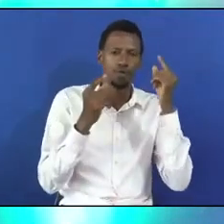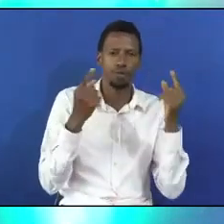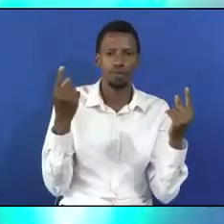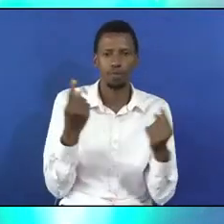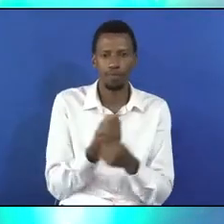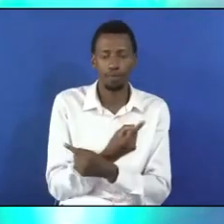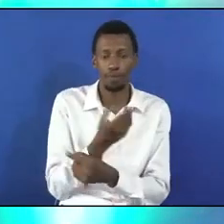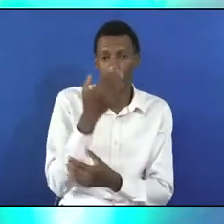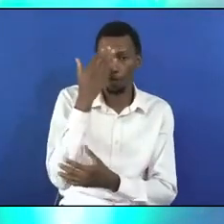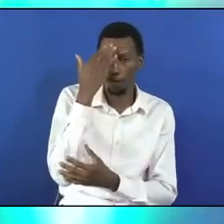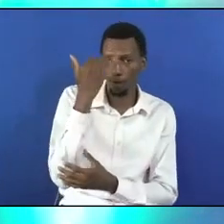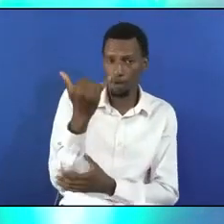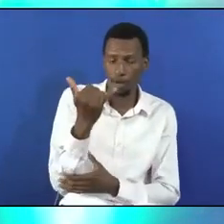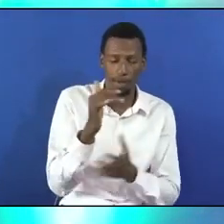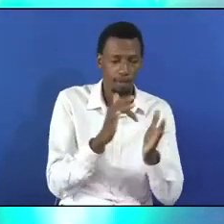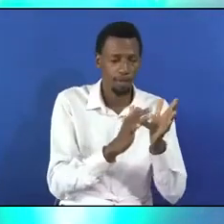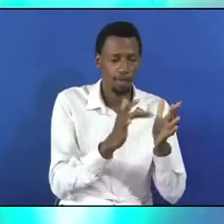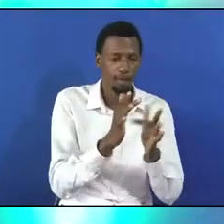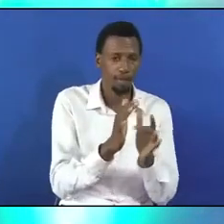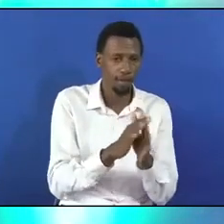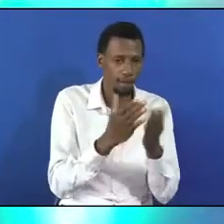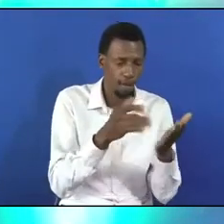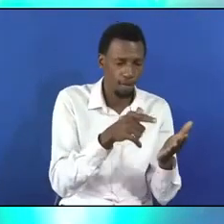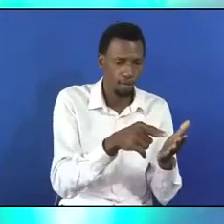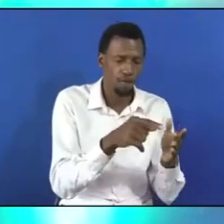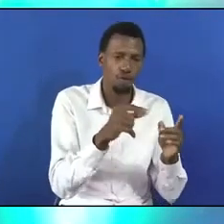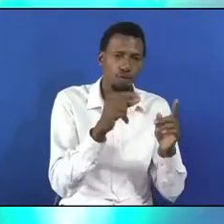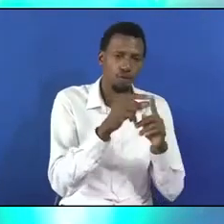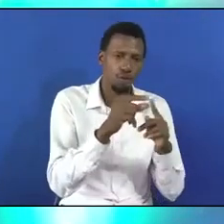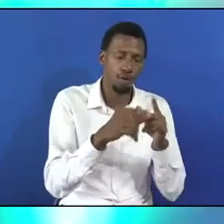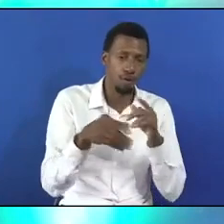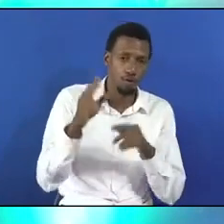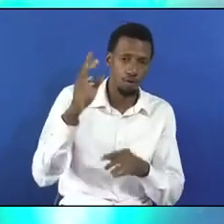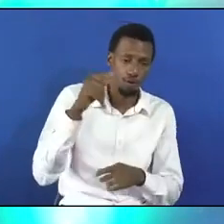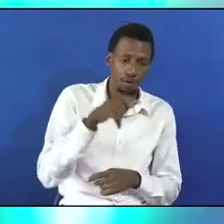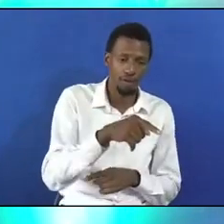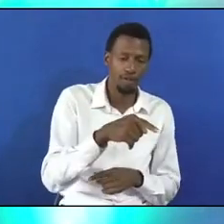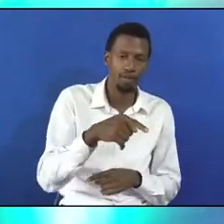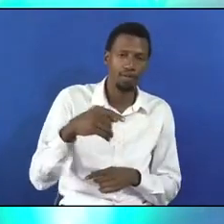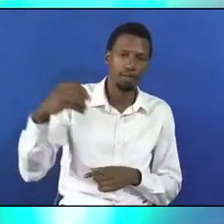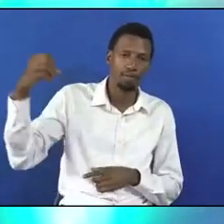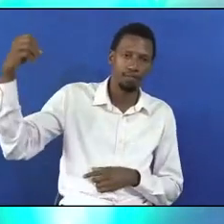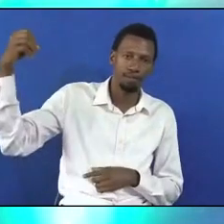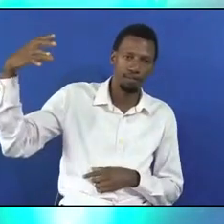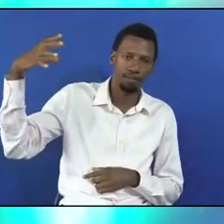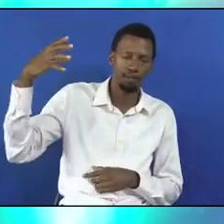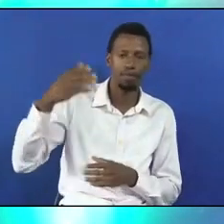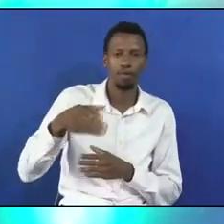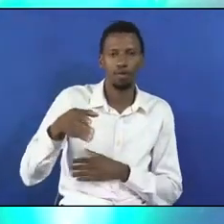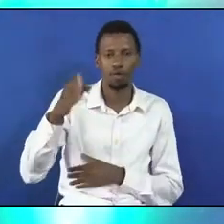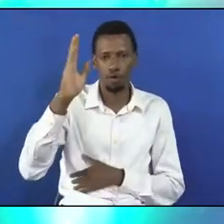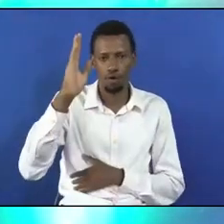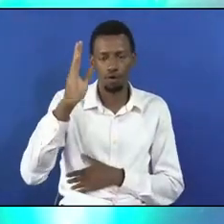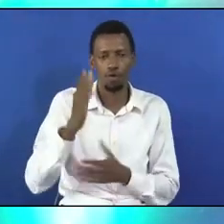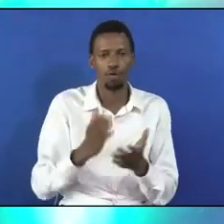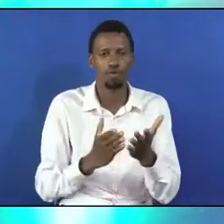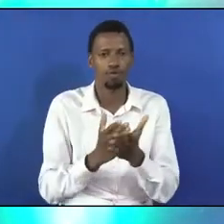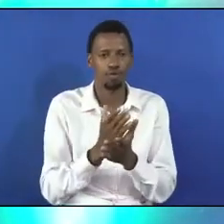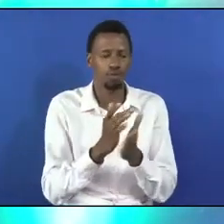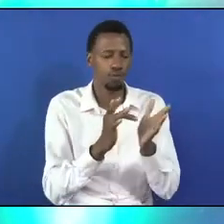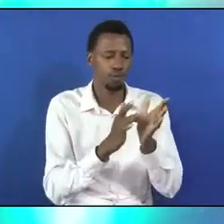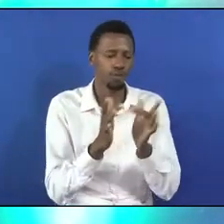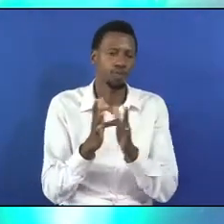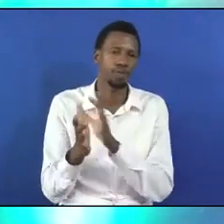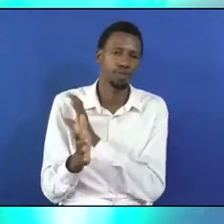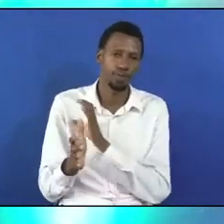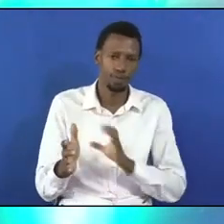Because the Bible, or the word of God, is the revelation of God through Jesus Christ.